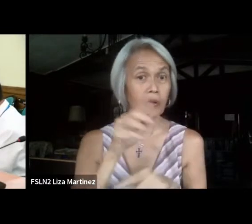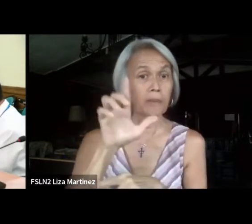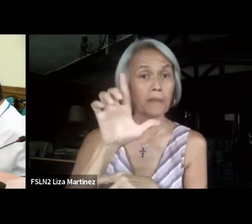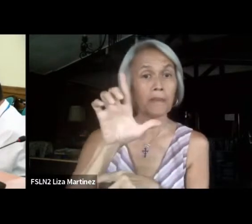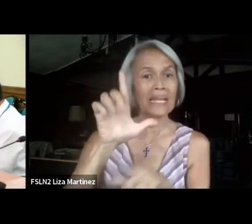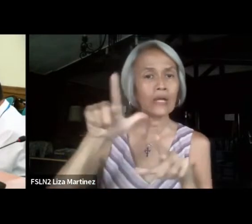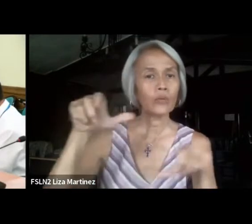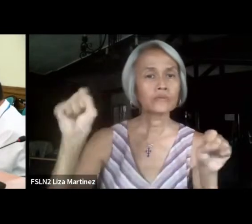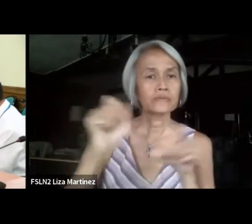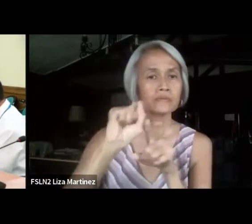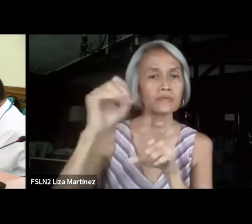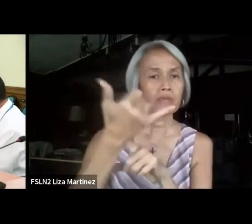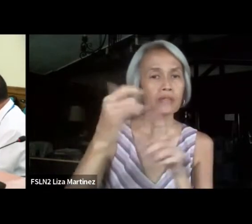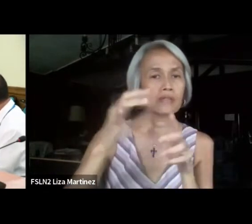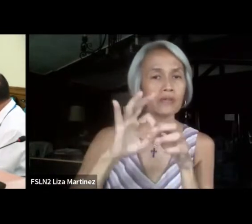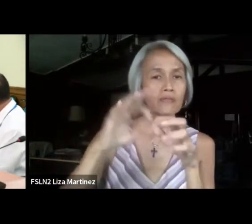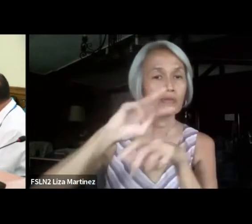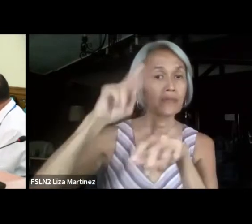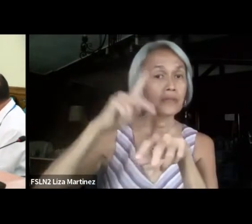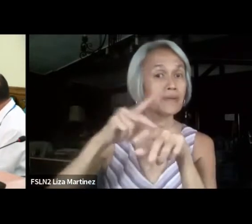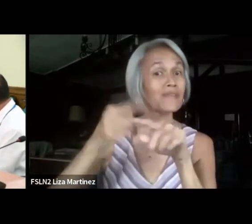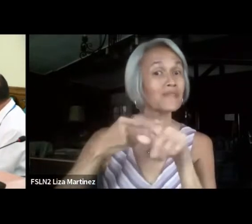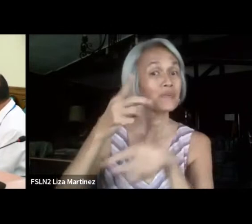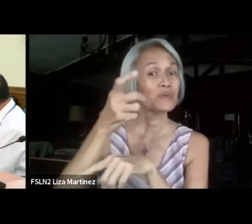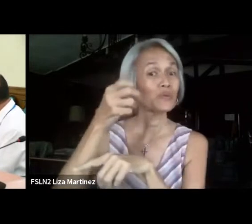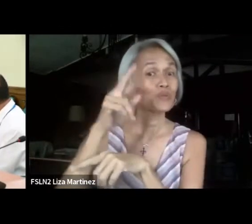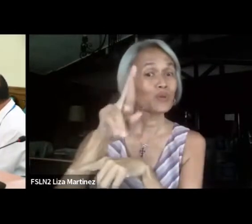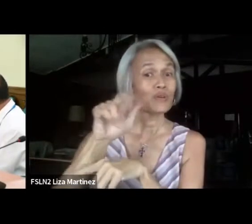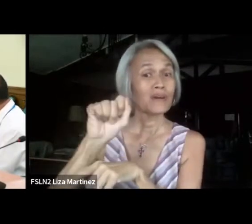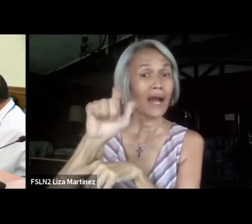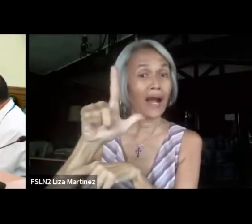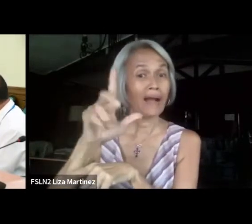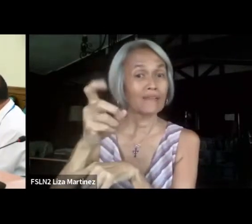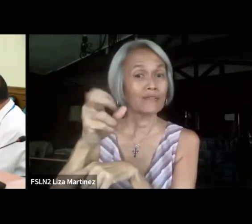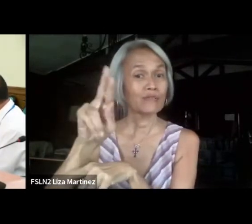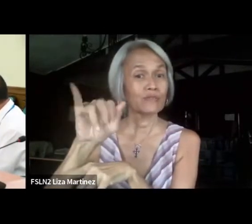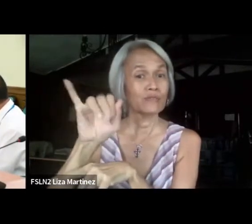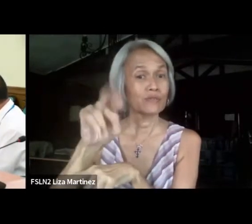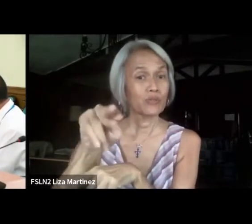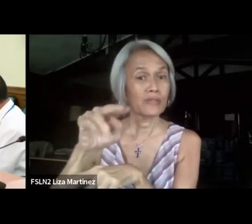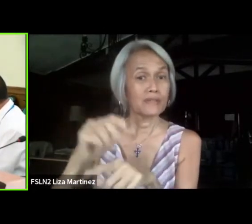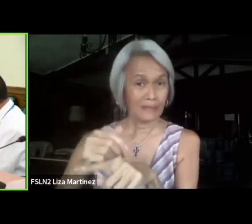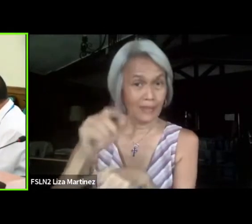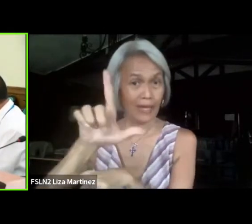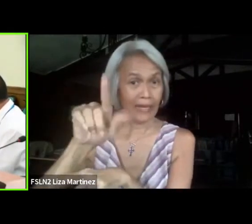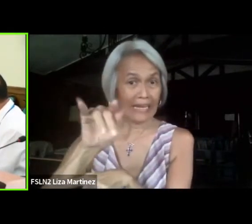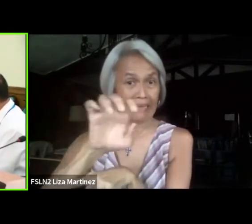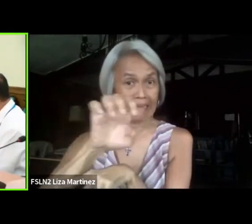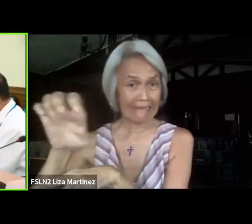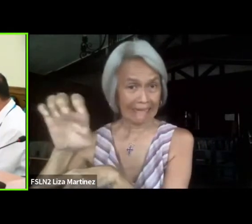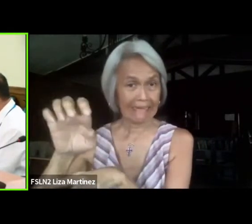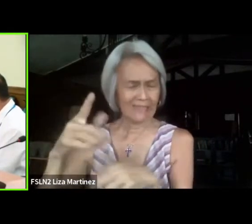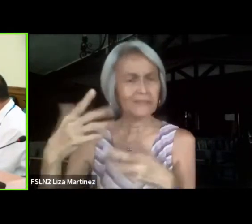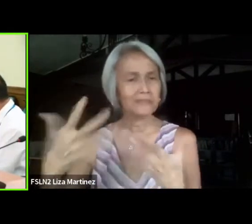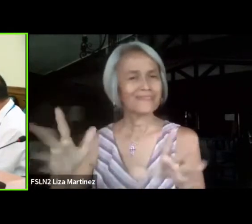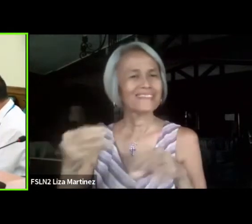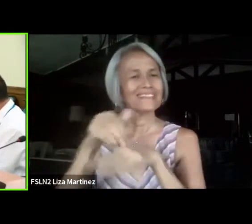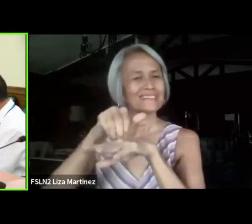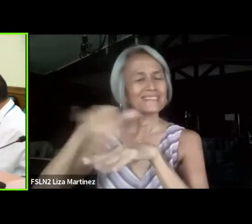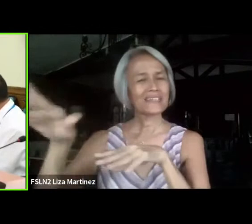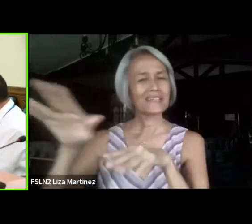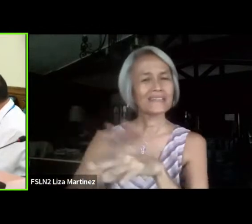of the Philippines, Dr. Aldrin Lee. We already submitted our position statement. Yes. But I would just